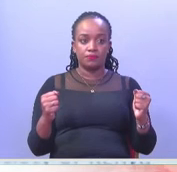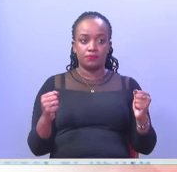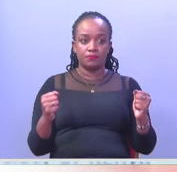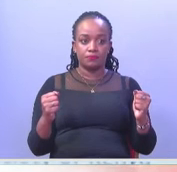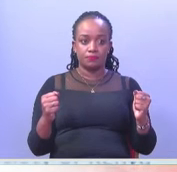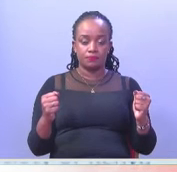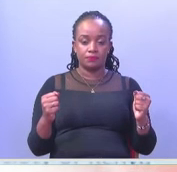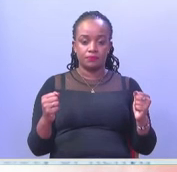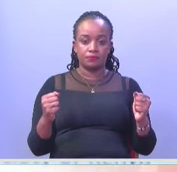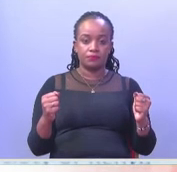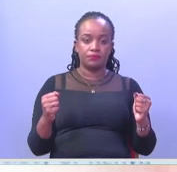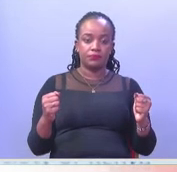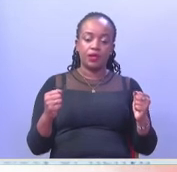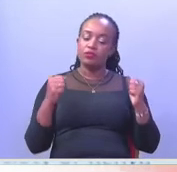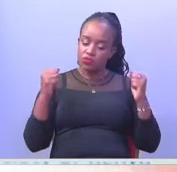irrefutable,